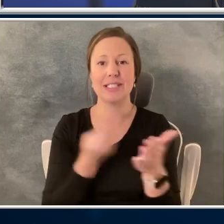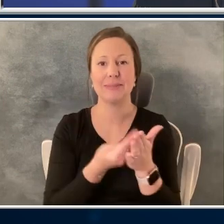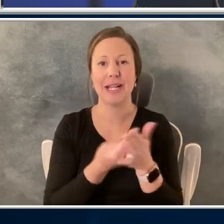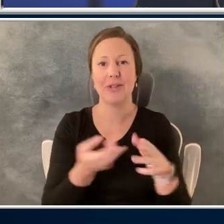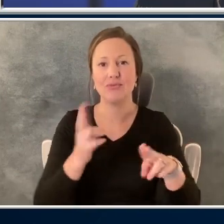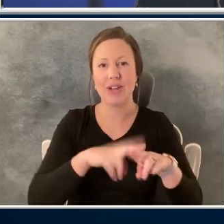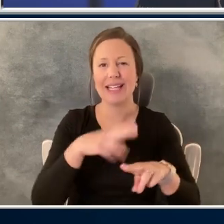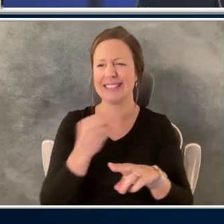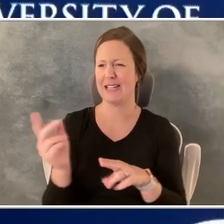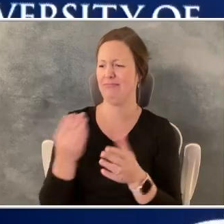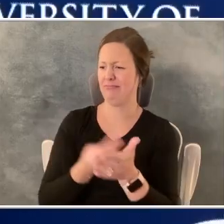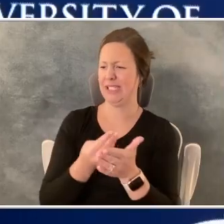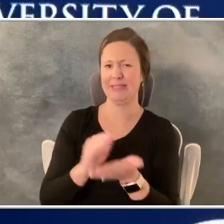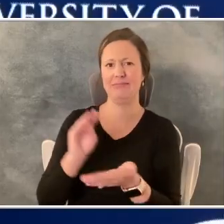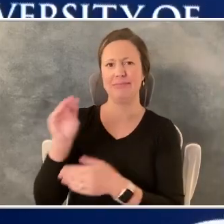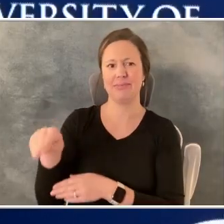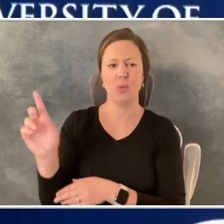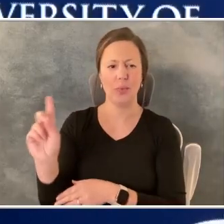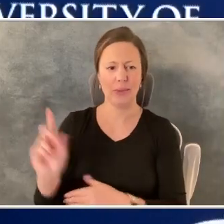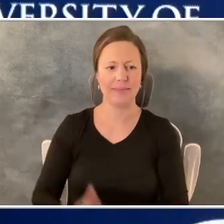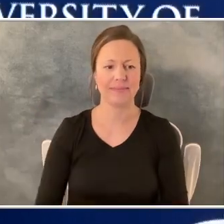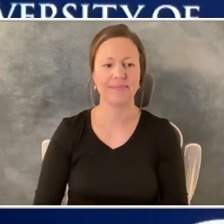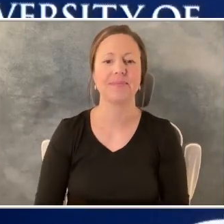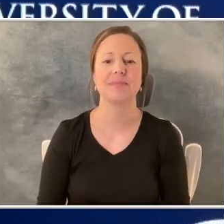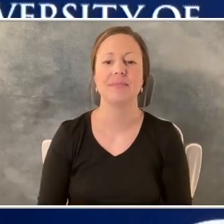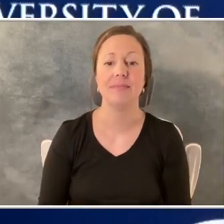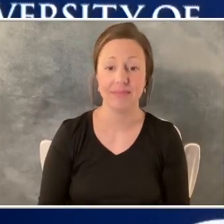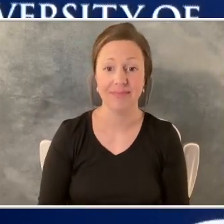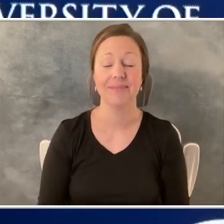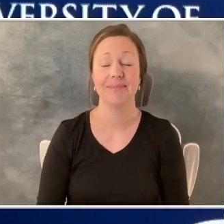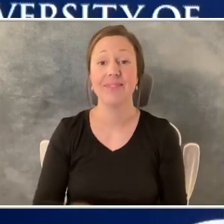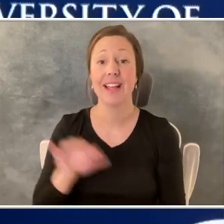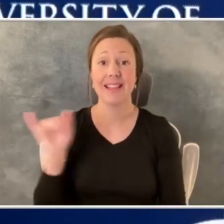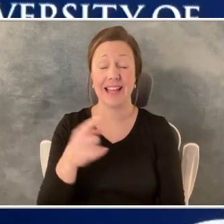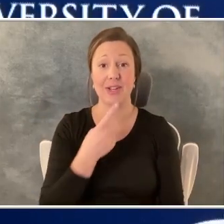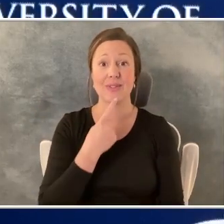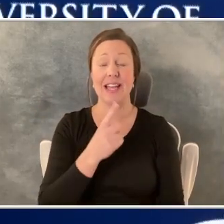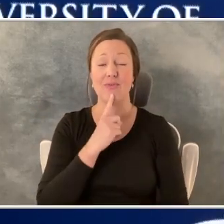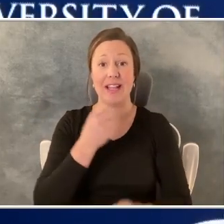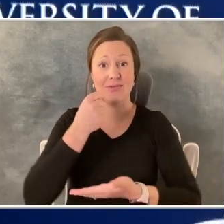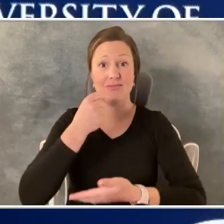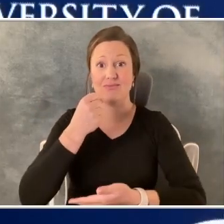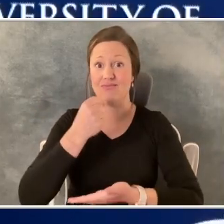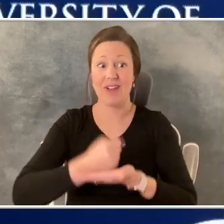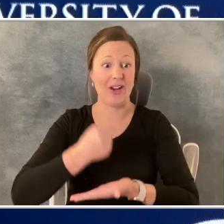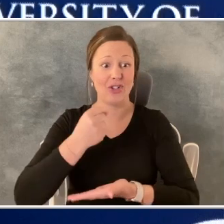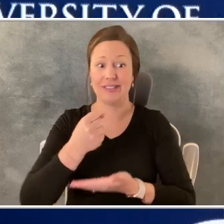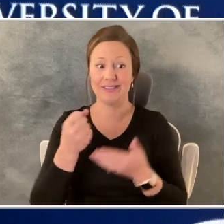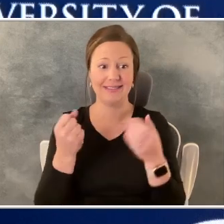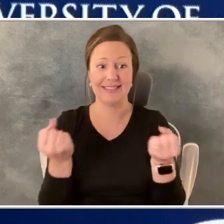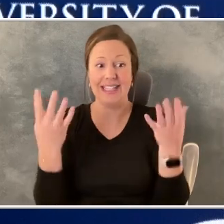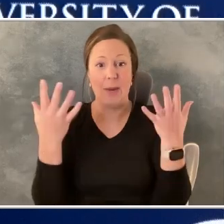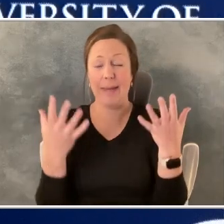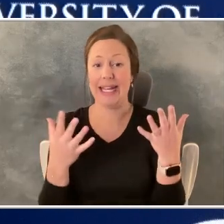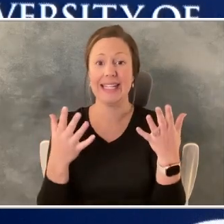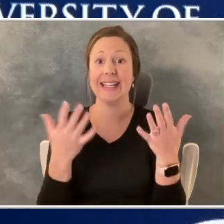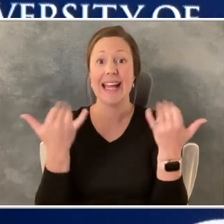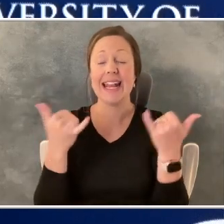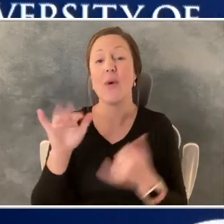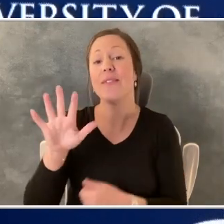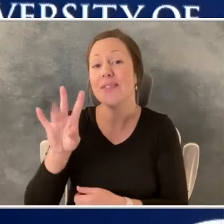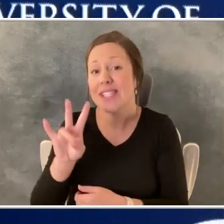to go? Yeah, so the Current, like you said, has scored a record number of goals, set the league standard at 57. So that'll